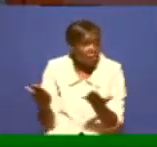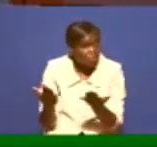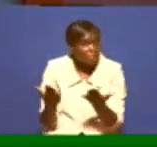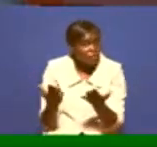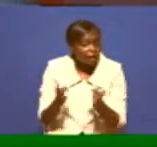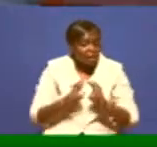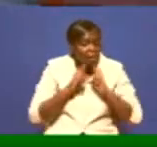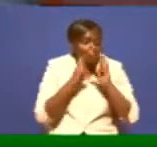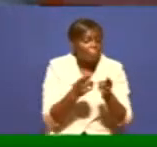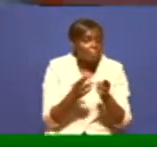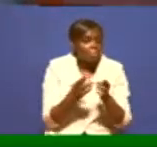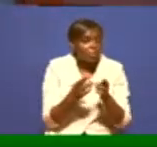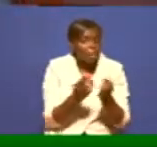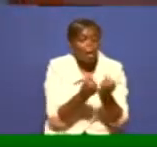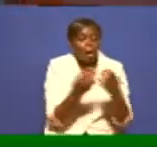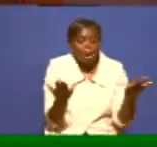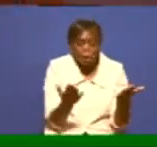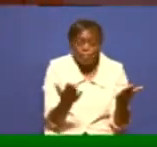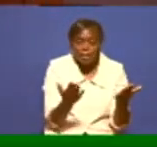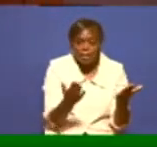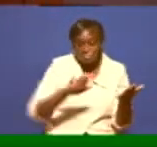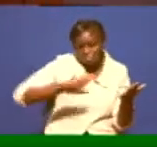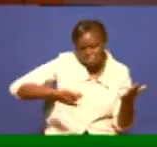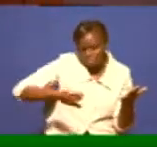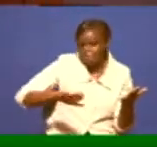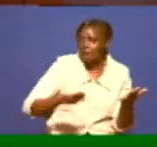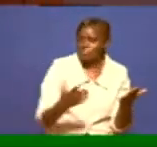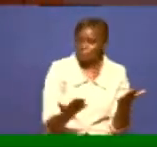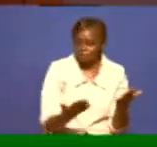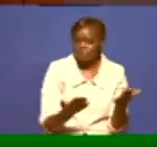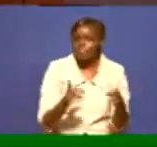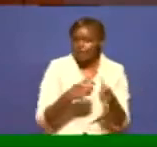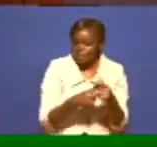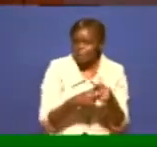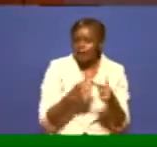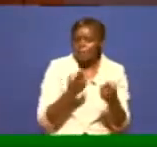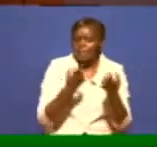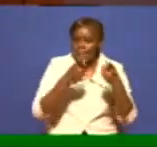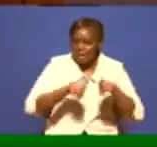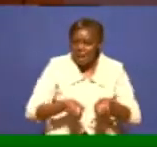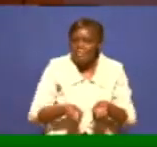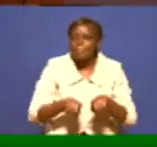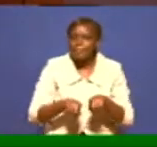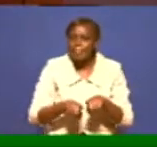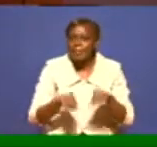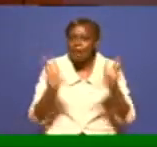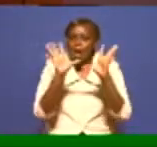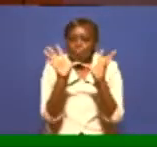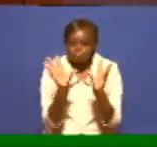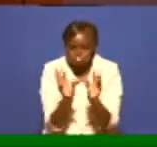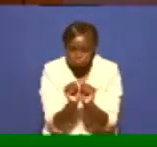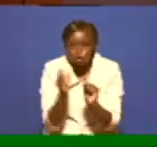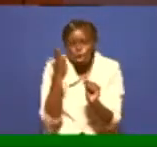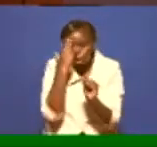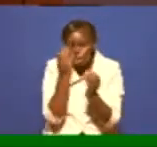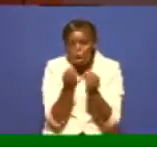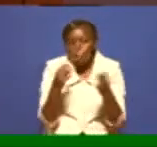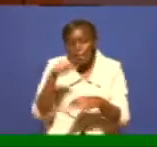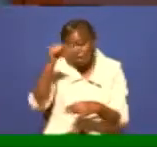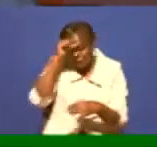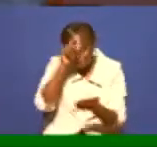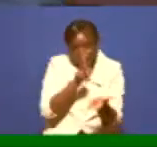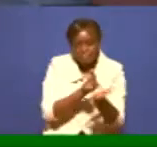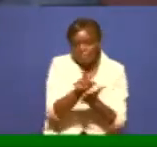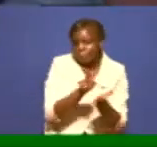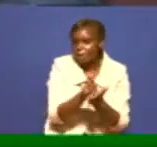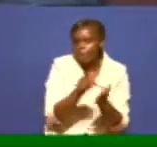organizations, and how much is pending bills, so that at the end of the day, we have a totality of how much the government should be paying. And